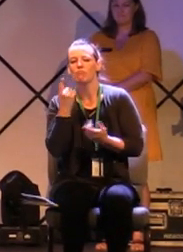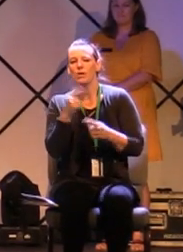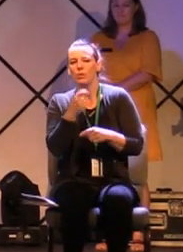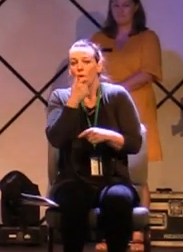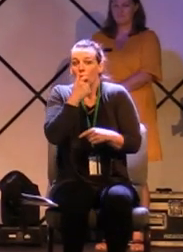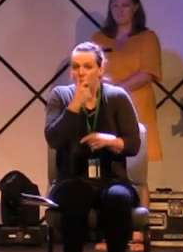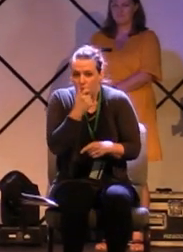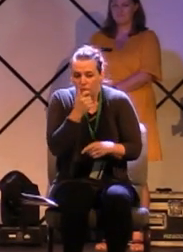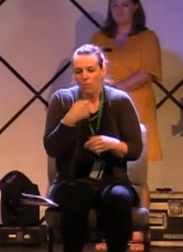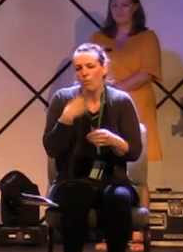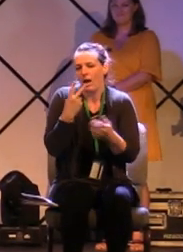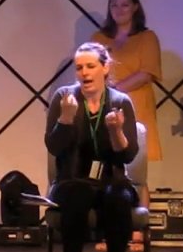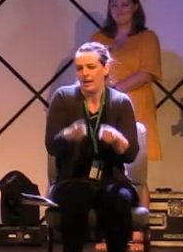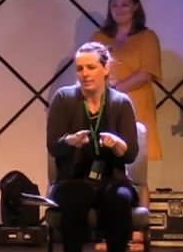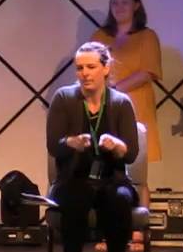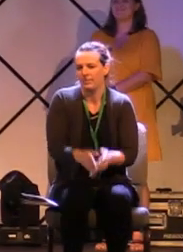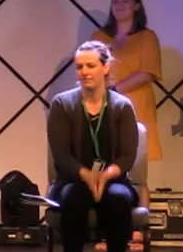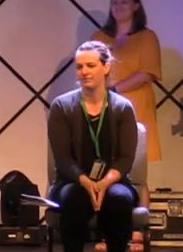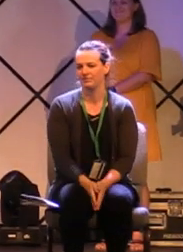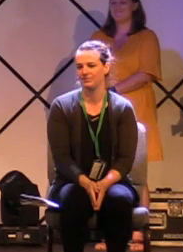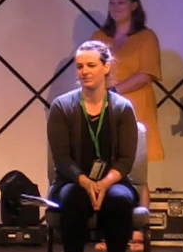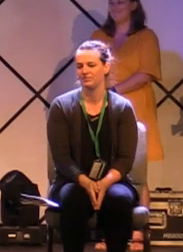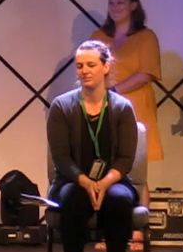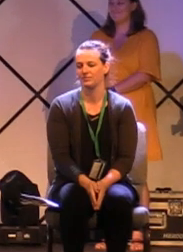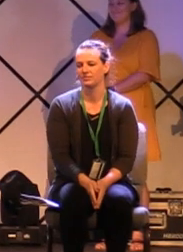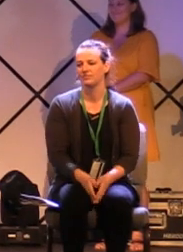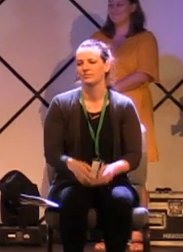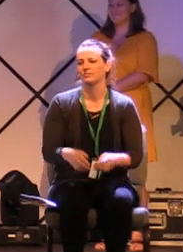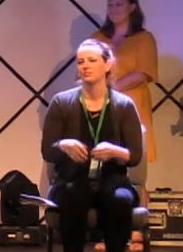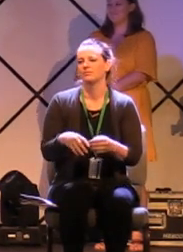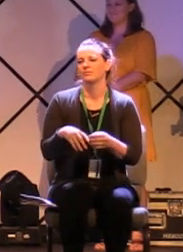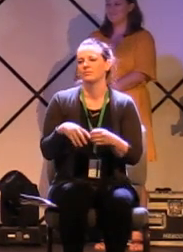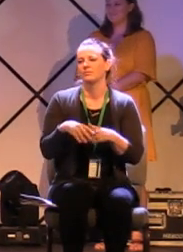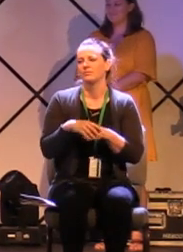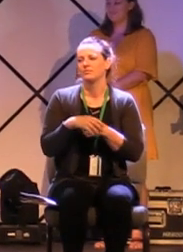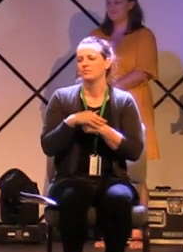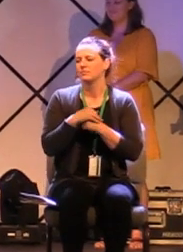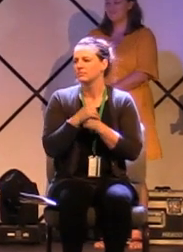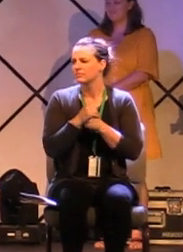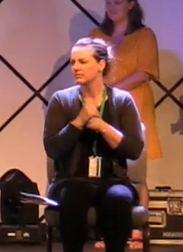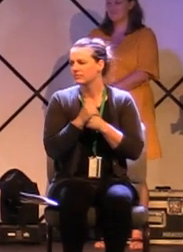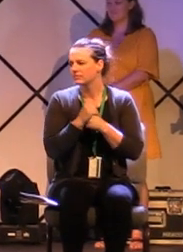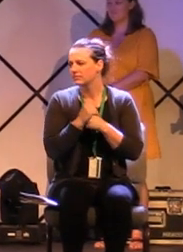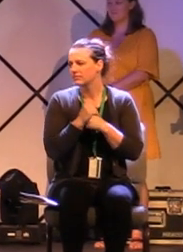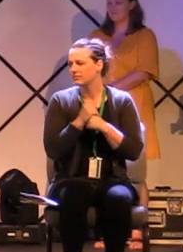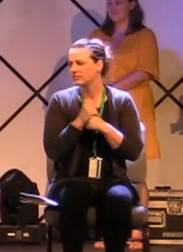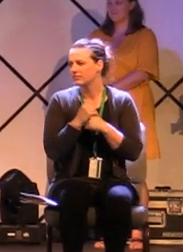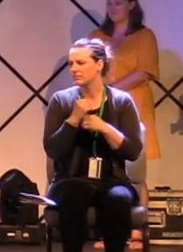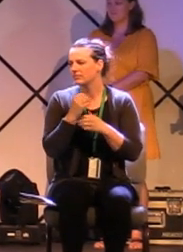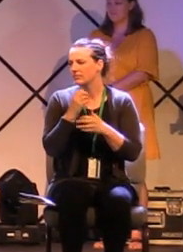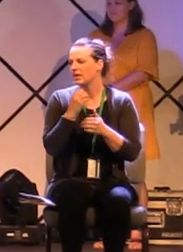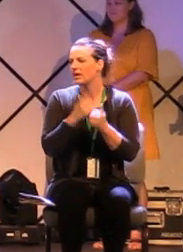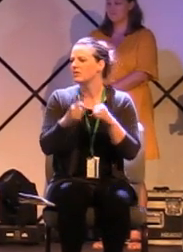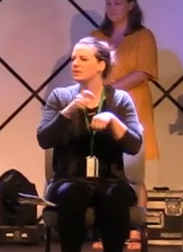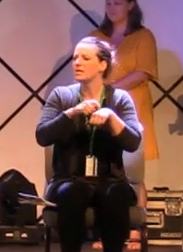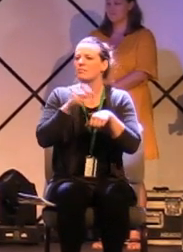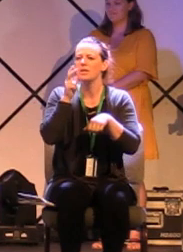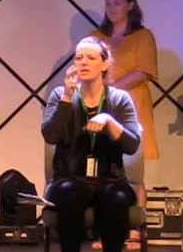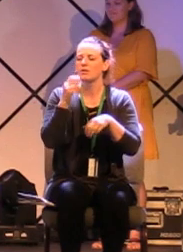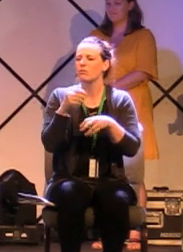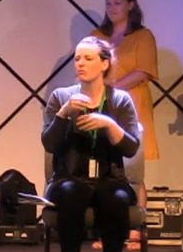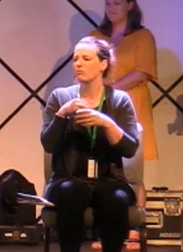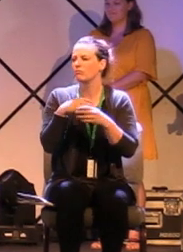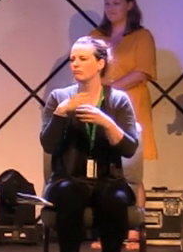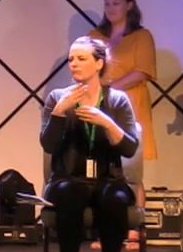snapped all the humans in the room to attention. The trainers loved getting to hear Glenn's booming and sincere praise with a voice that could narrate books on